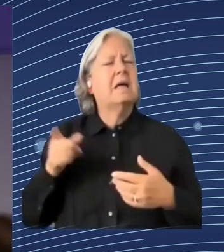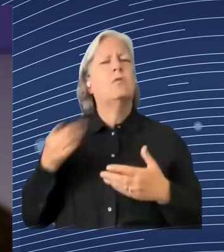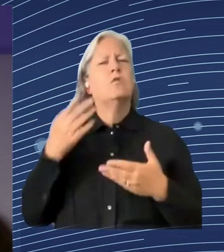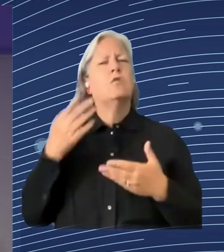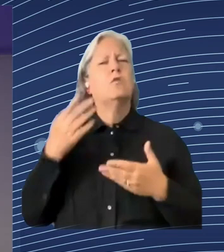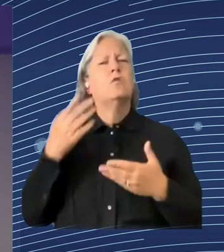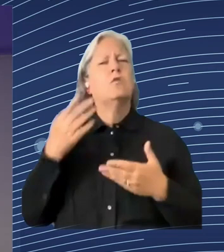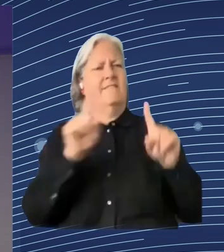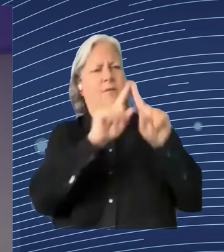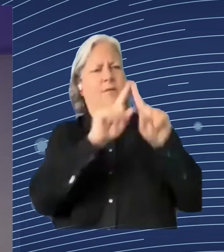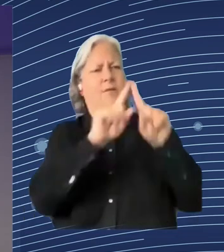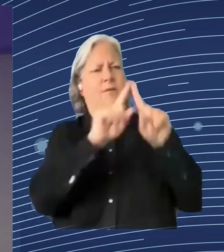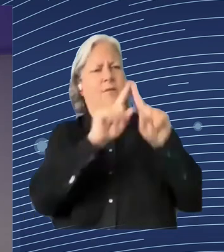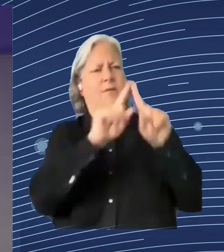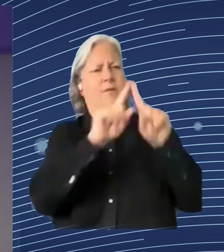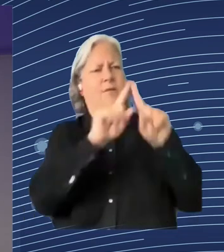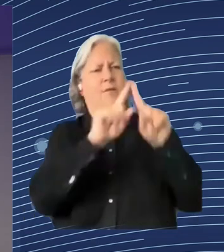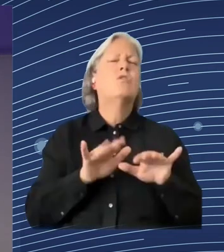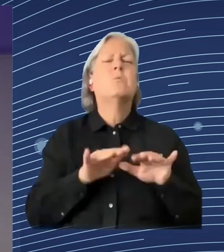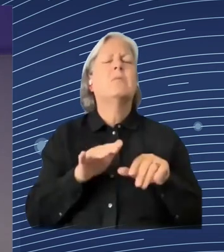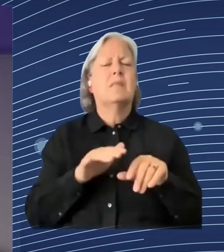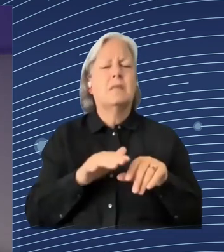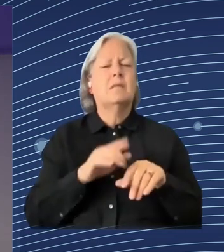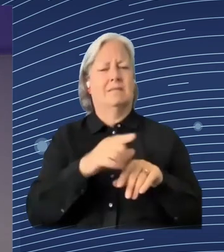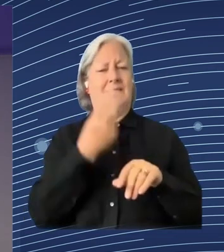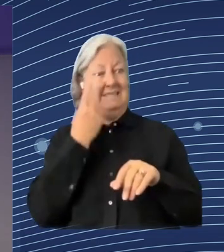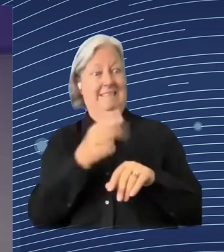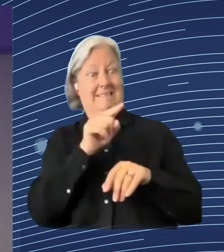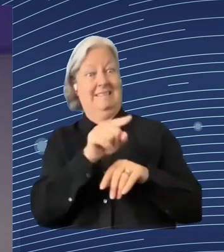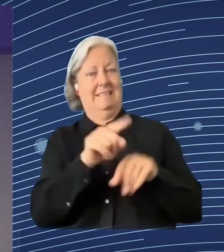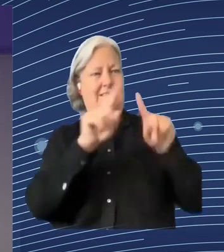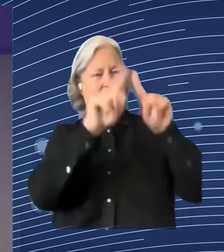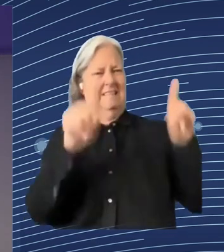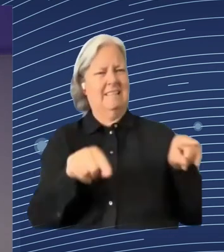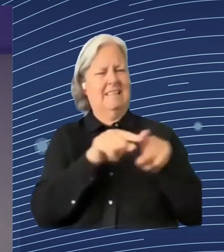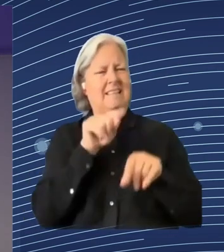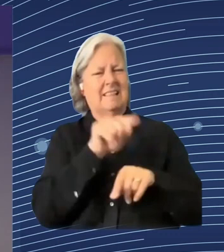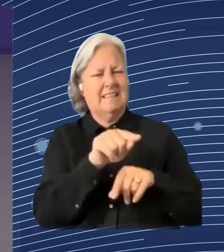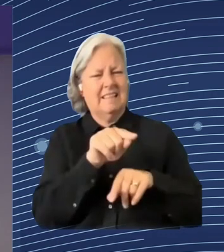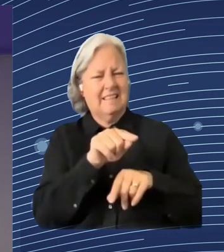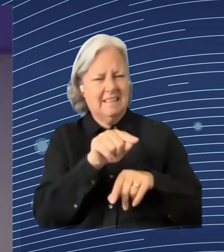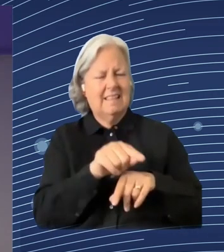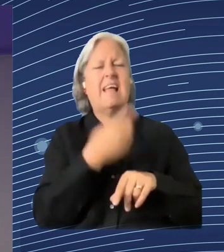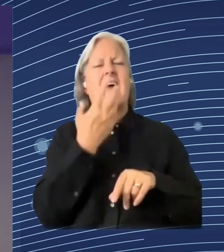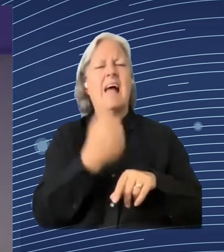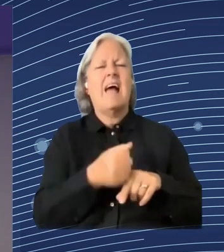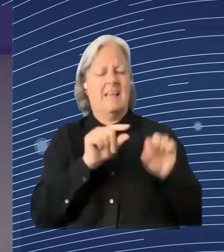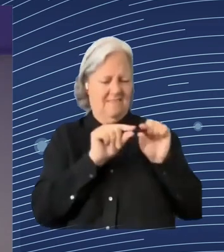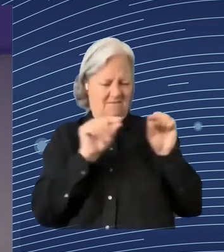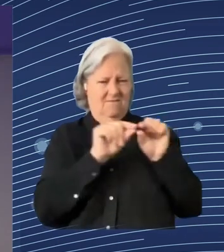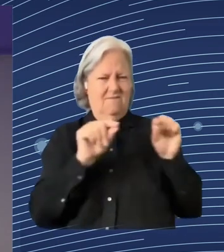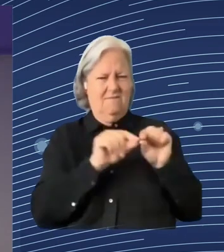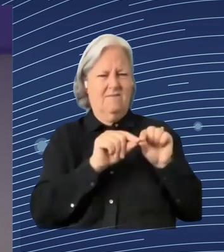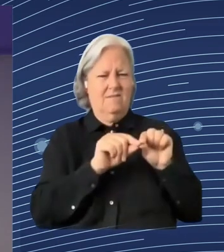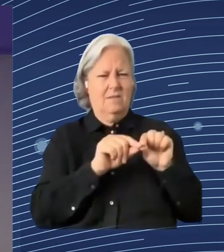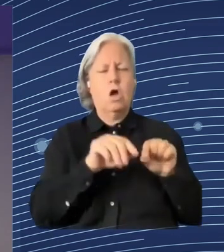when you type in certain prompts, you see that the image contains a very small label saying stock image,